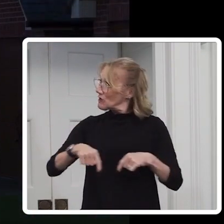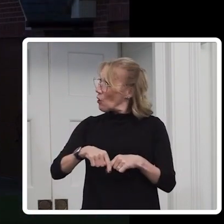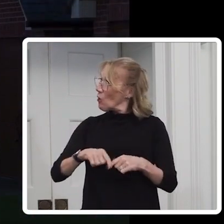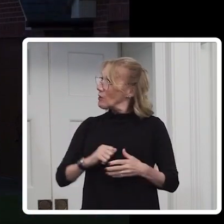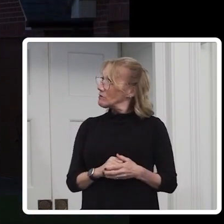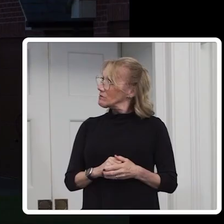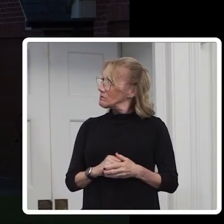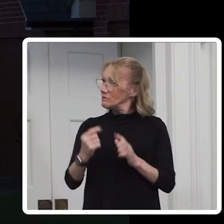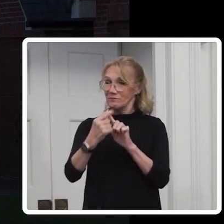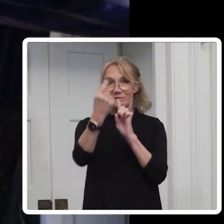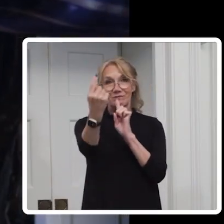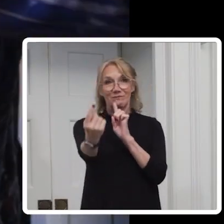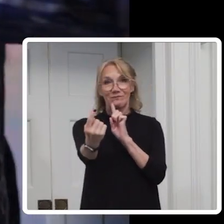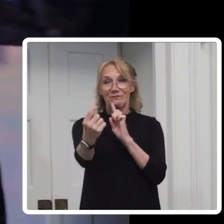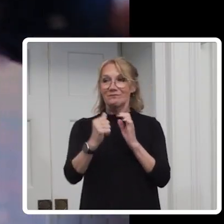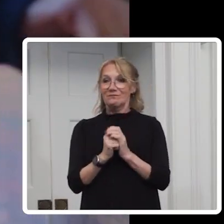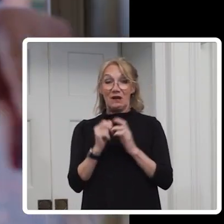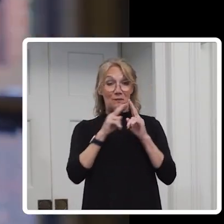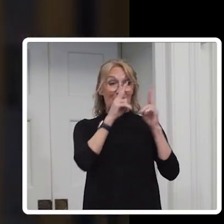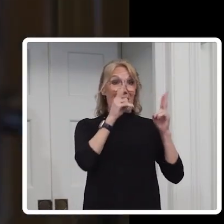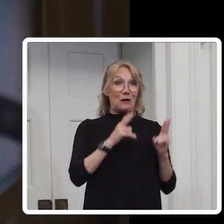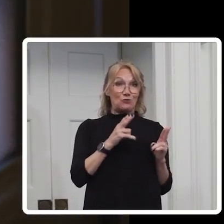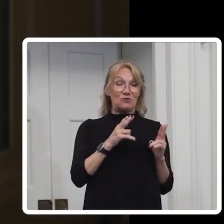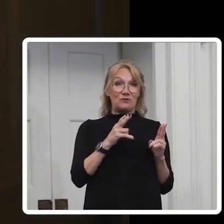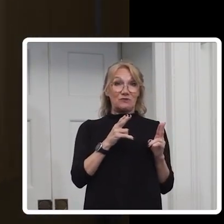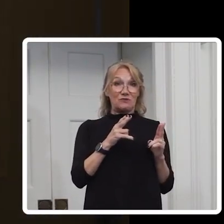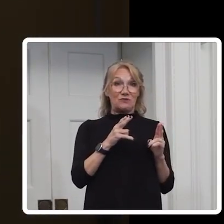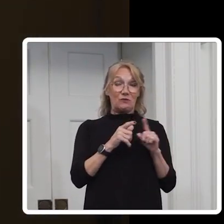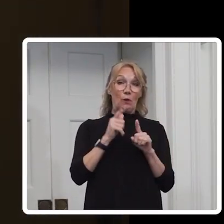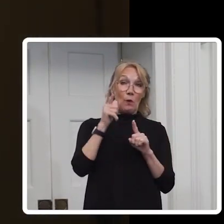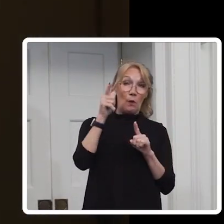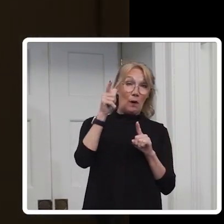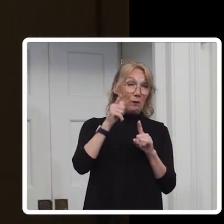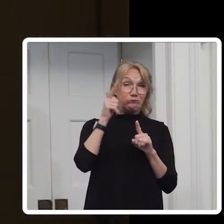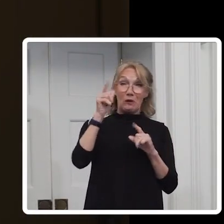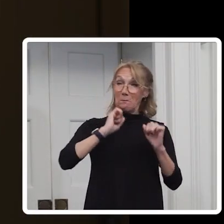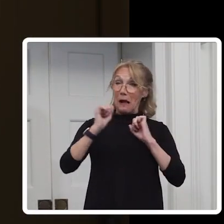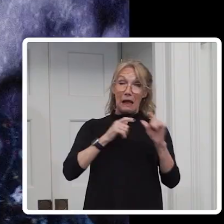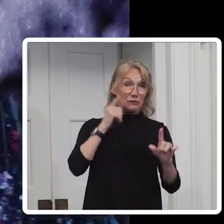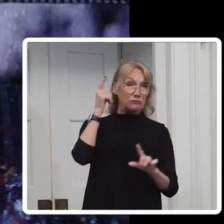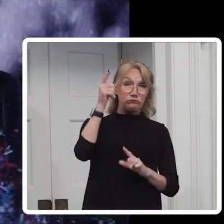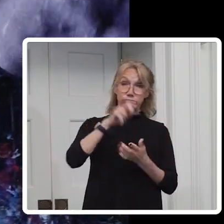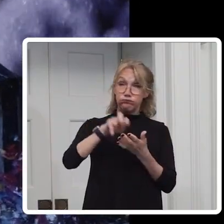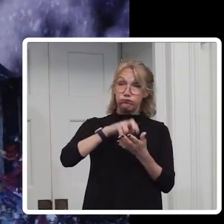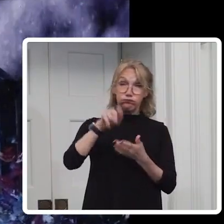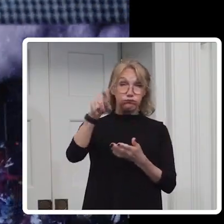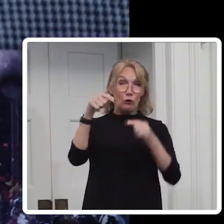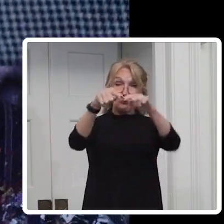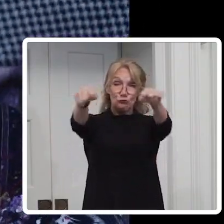right at the end of the road. I go to the studio from my house. It's miles, it